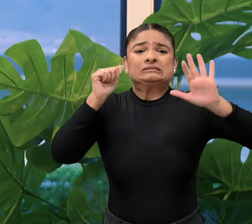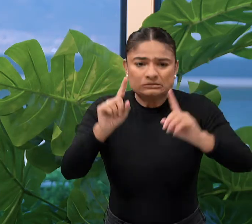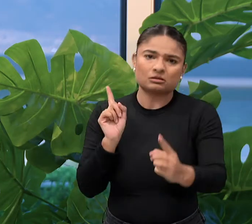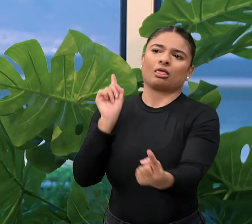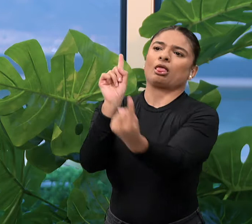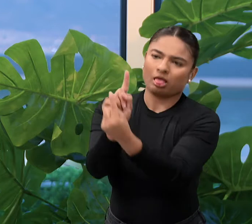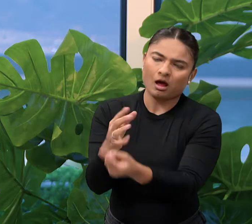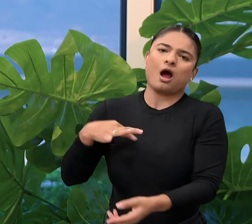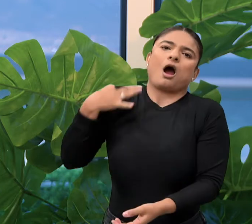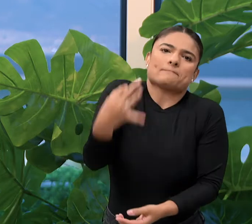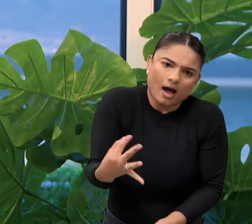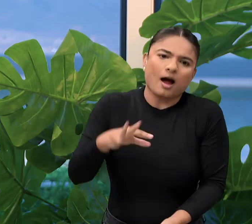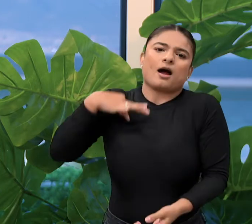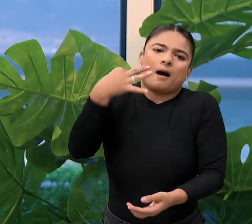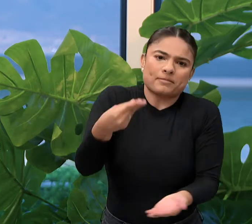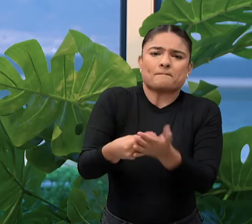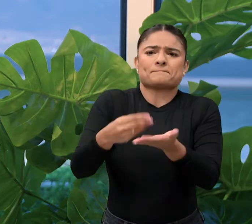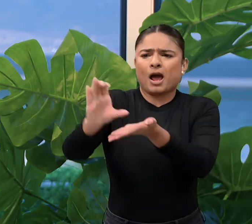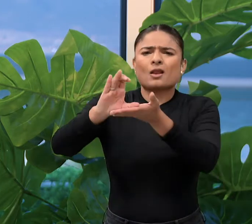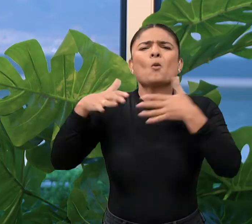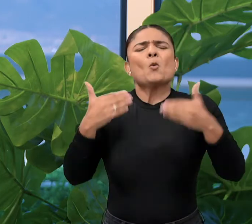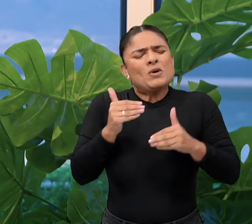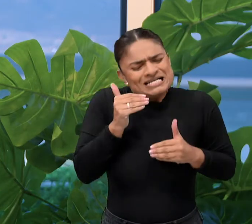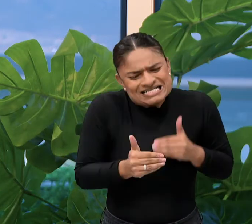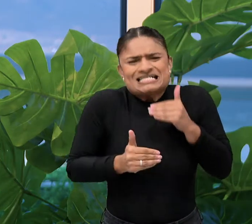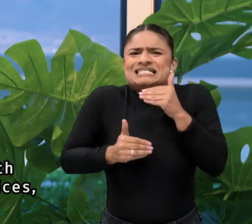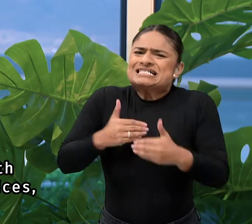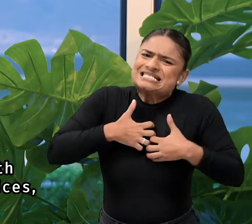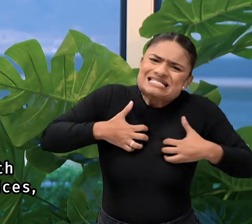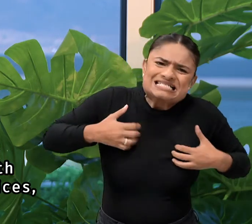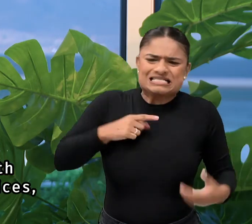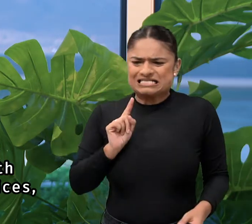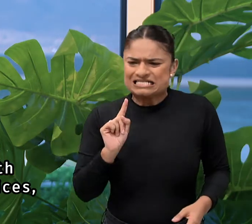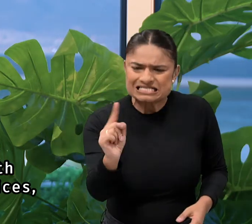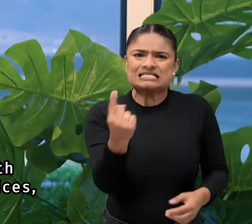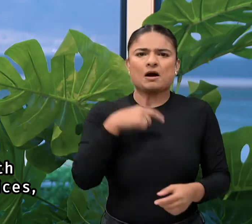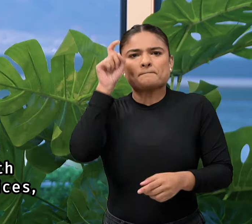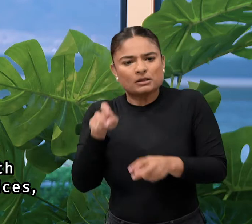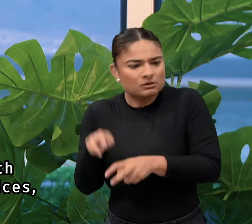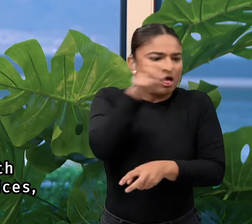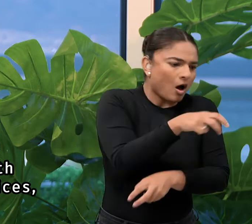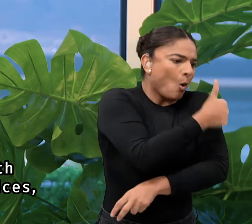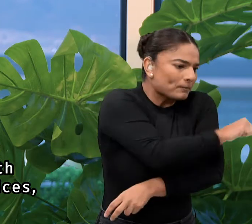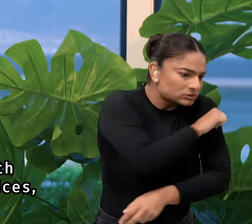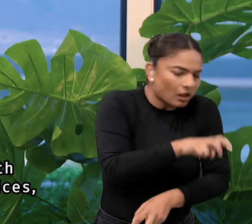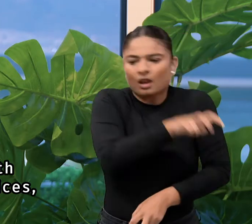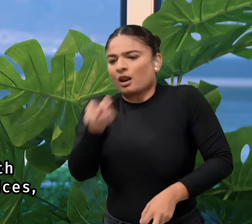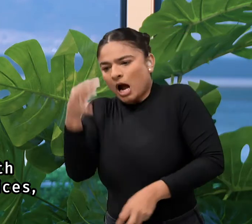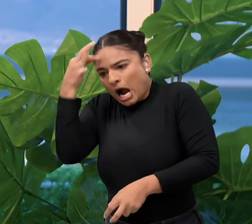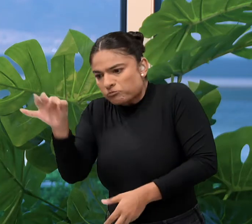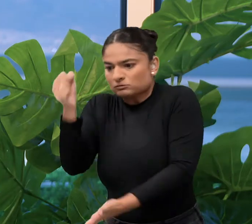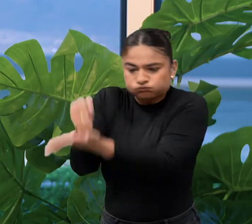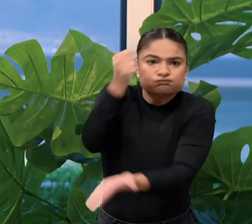to go through the reapplication process, which was a tedious process that required me to go back and forth between hospital and government